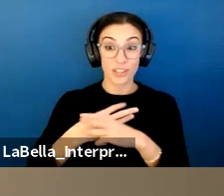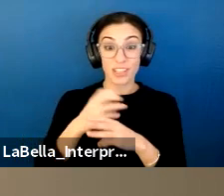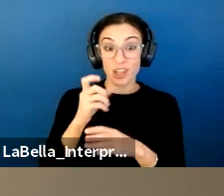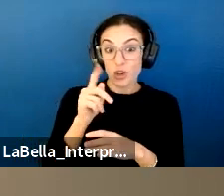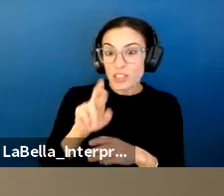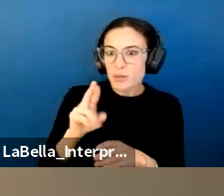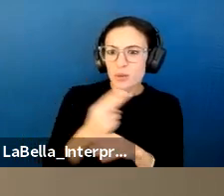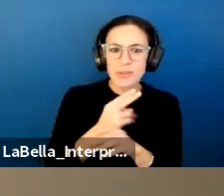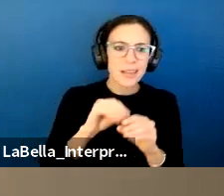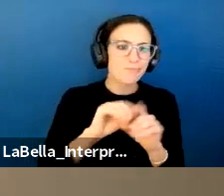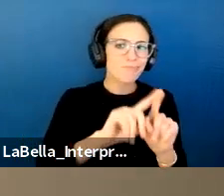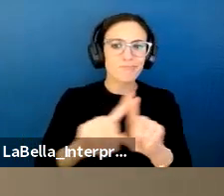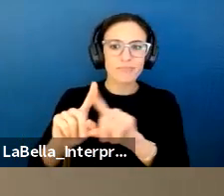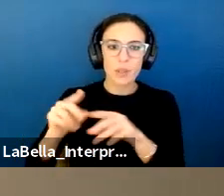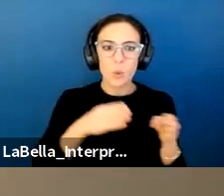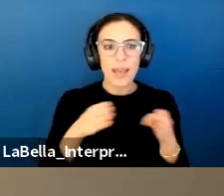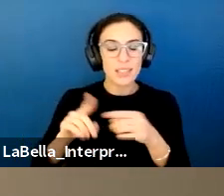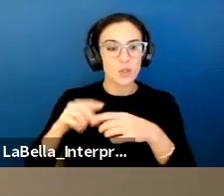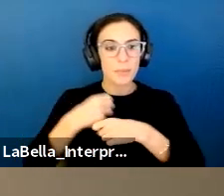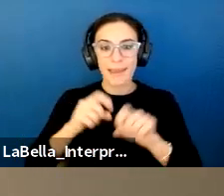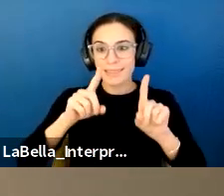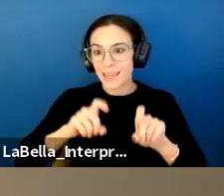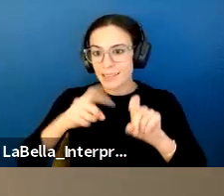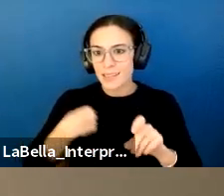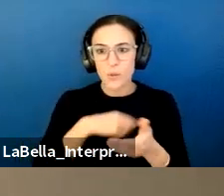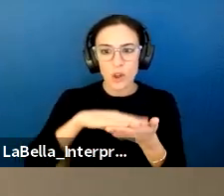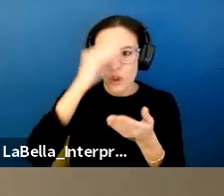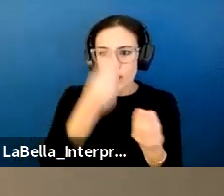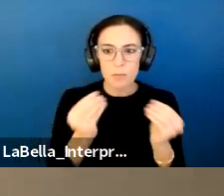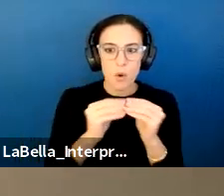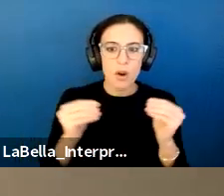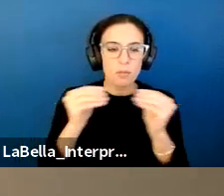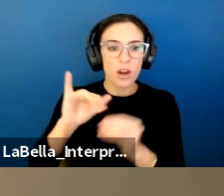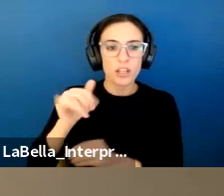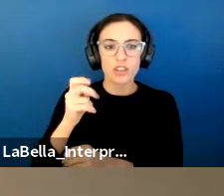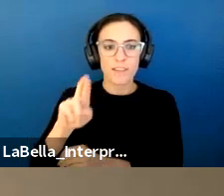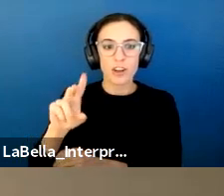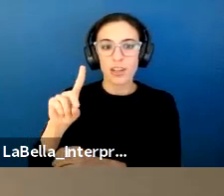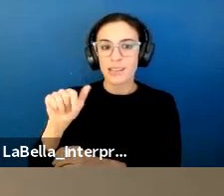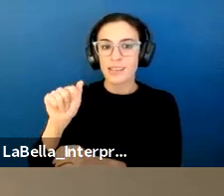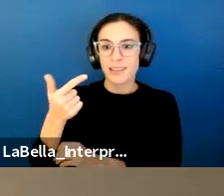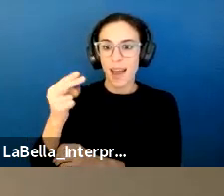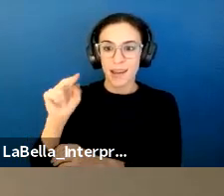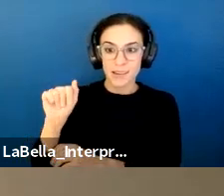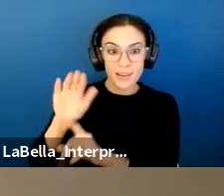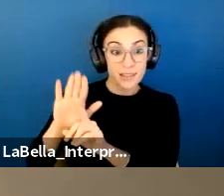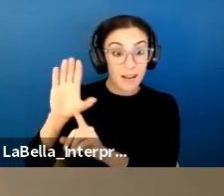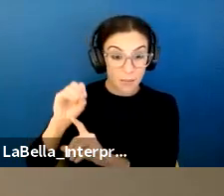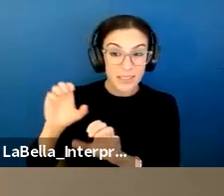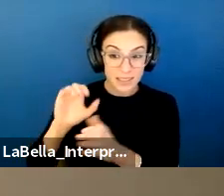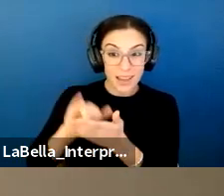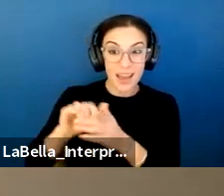make tests, and we're learning more and more. And Jennifer Doudna's company has done that in testing for